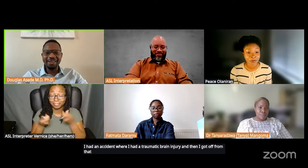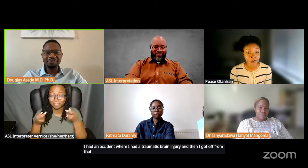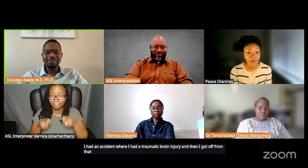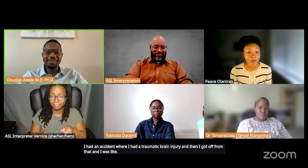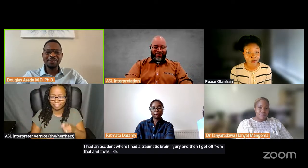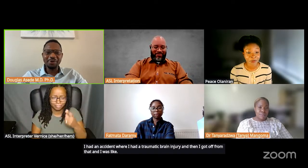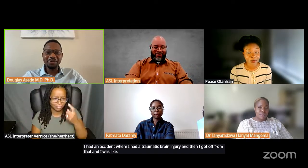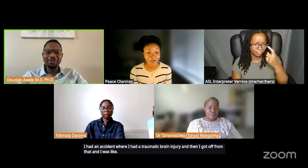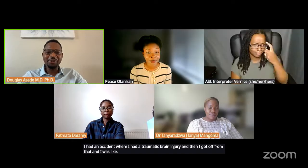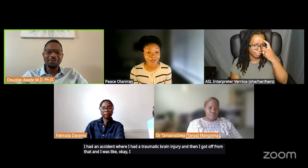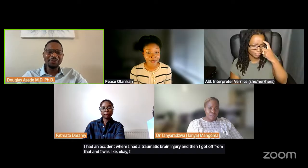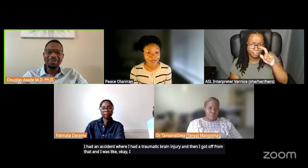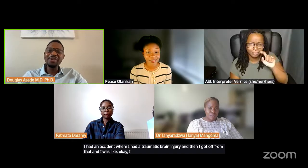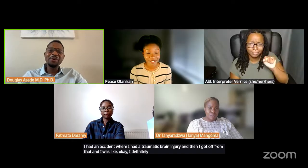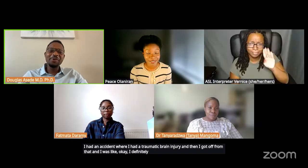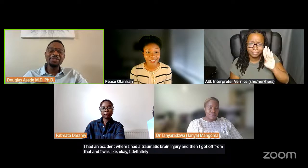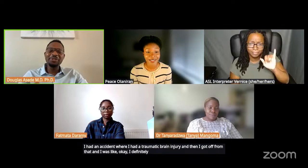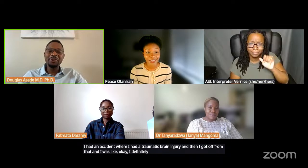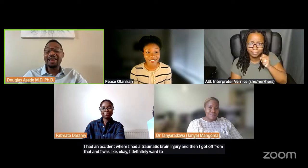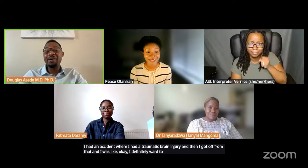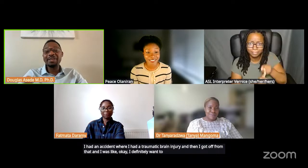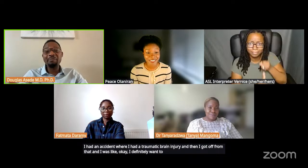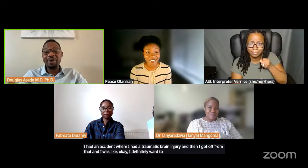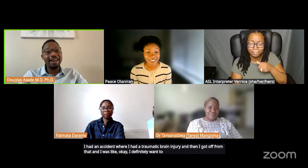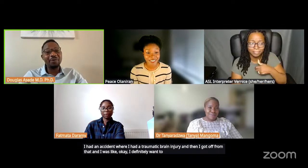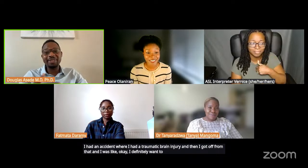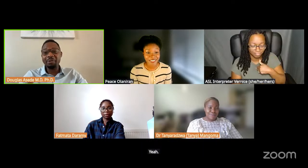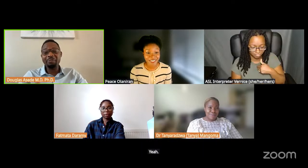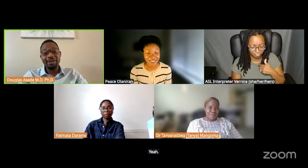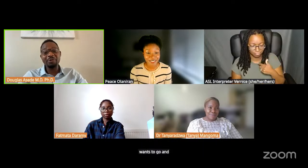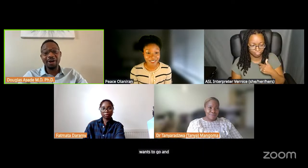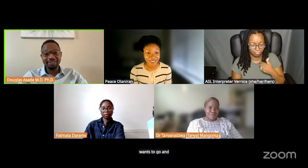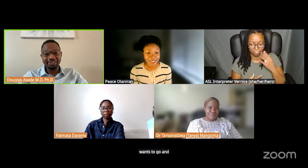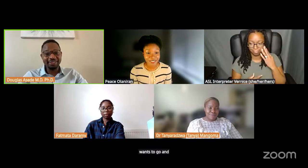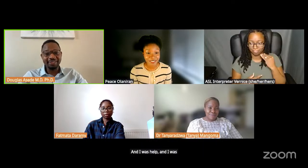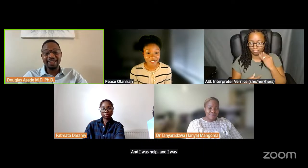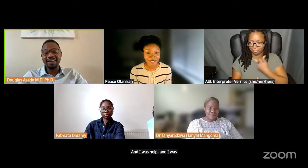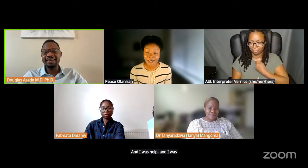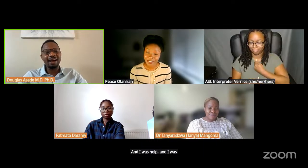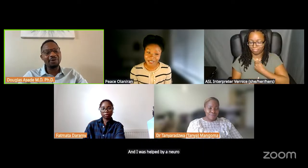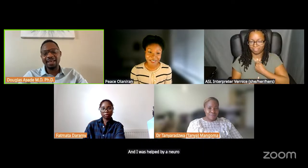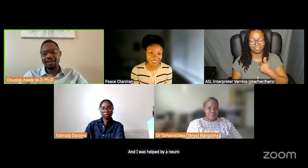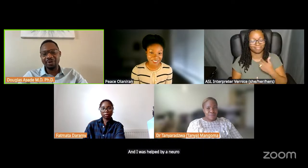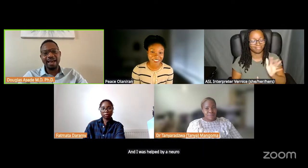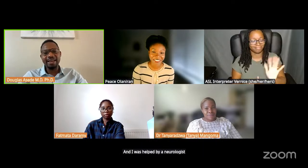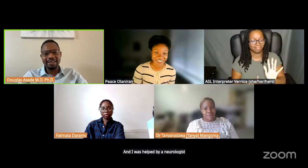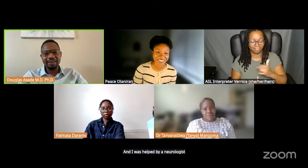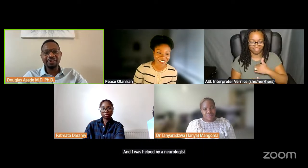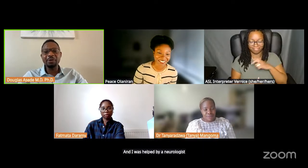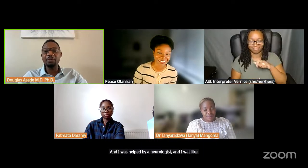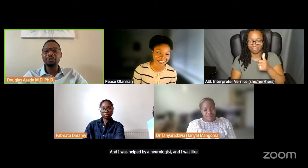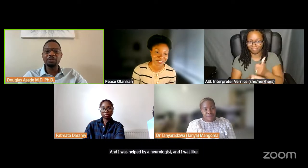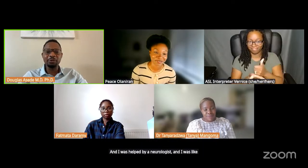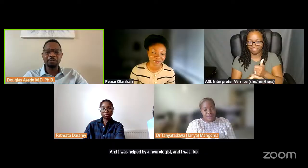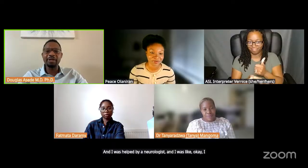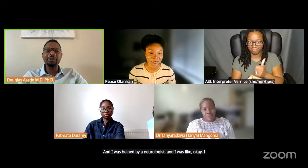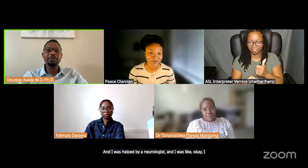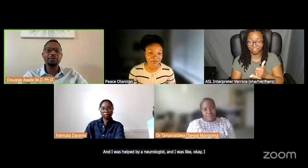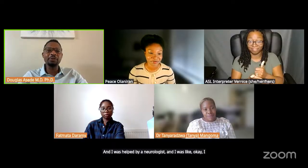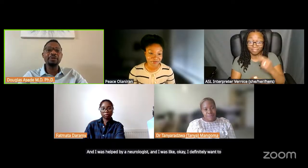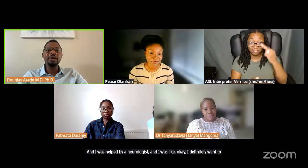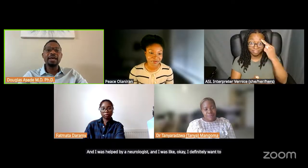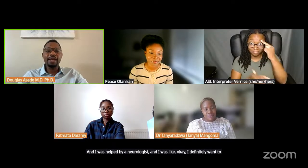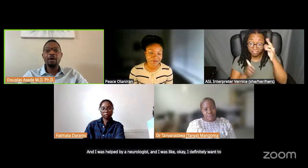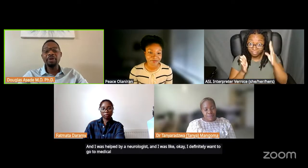I definitely want to want yeah. to go. And I was helped by a neurologist. And I was like, okay, I definitely want to go into